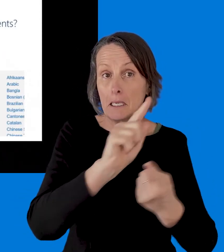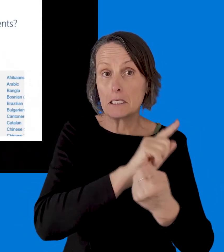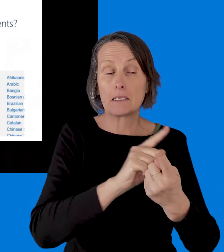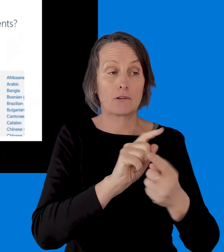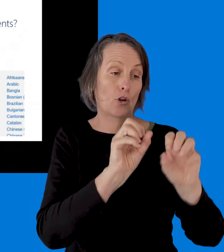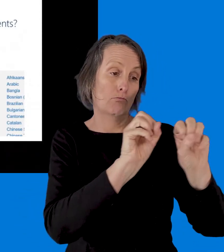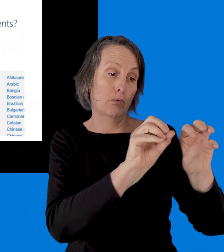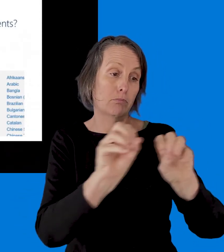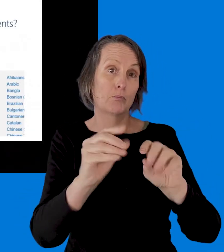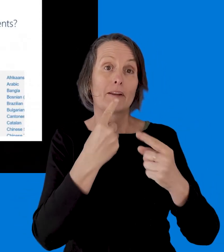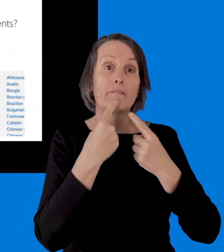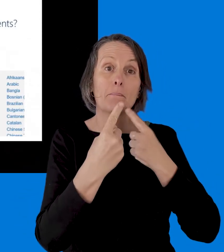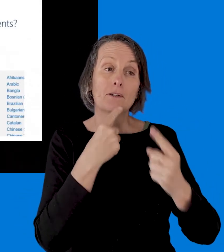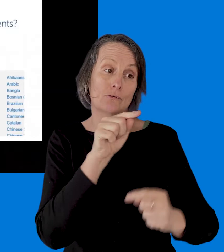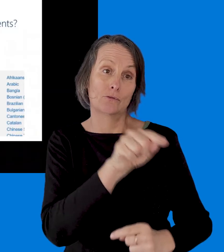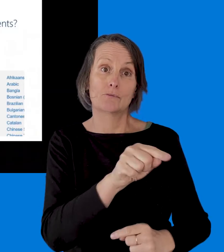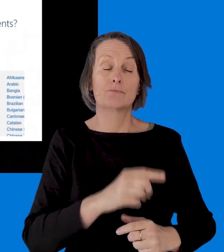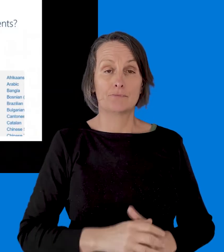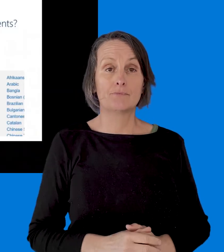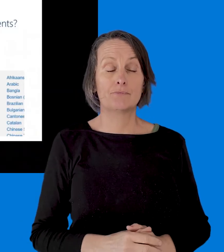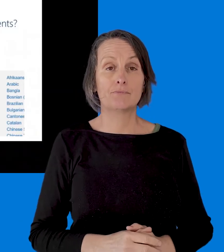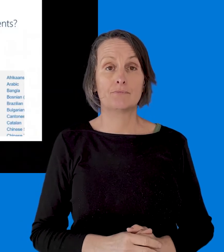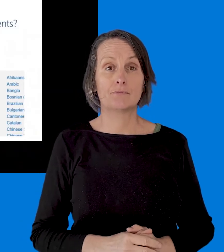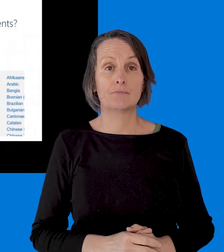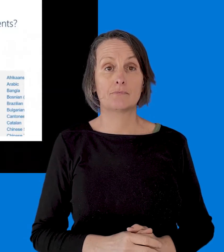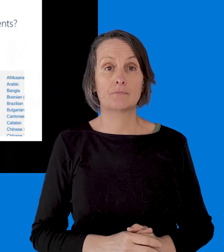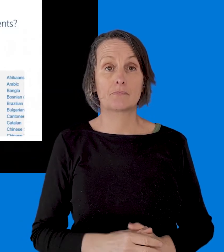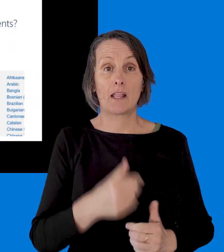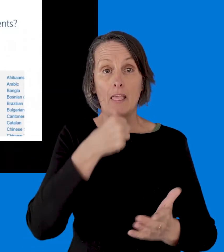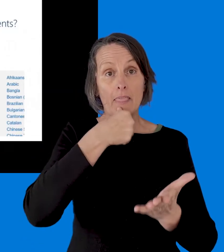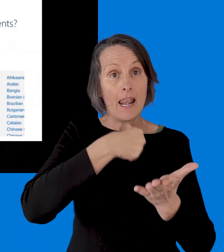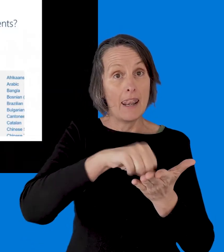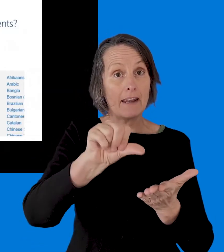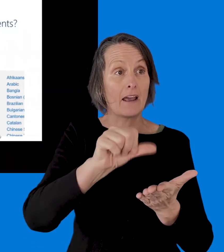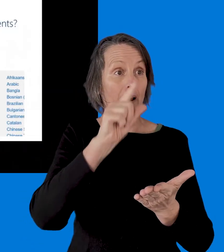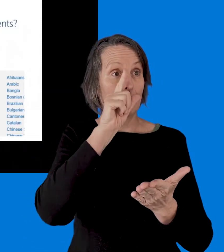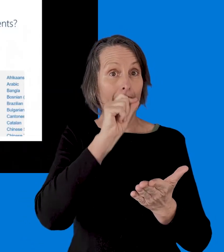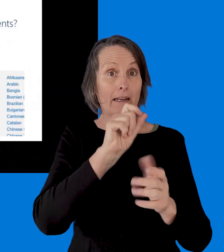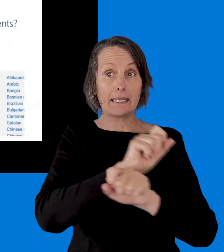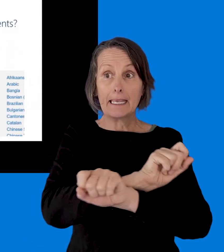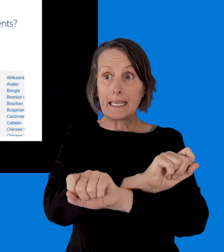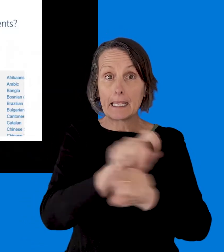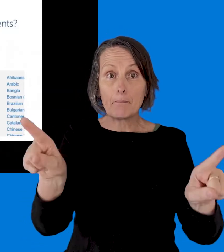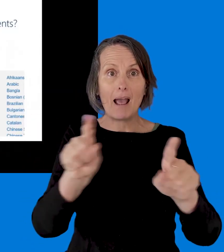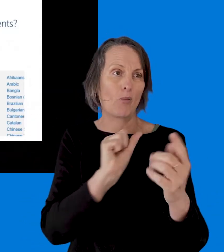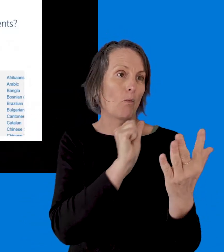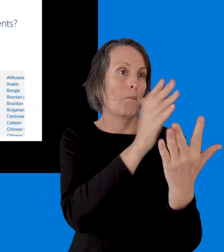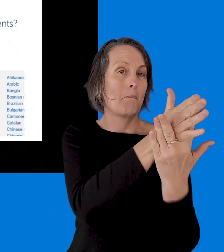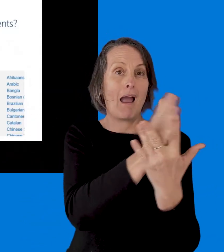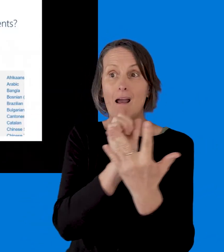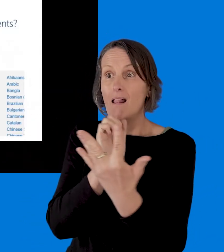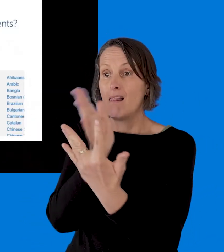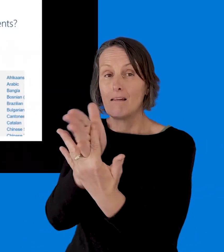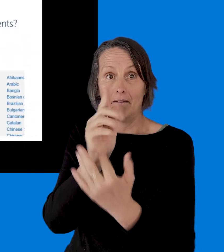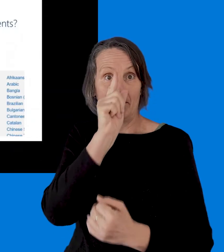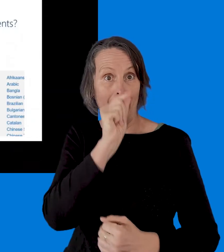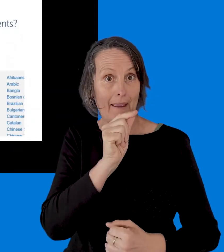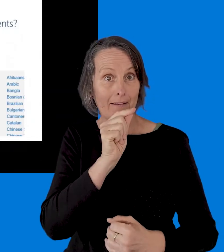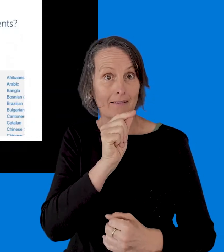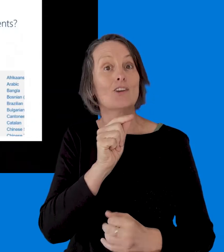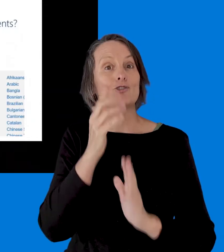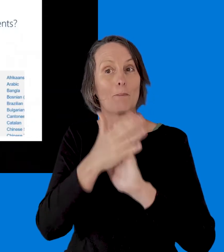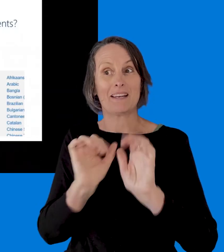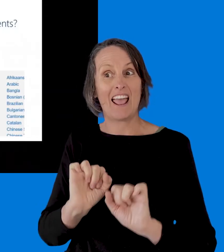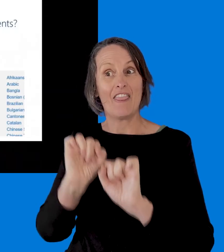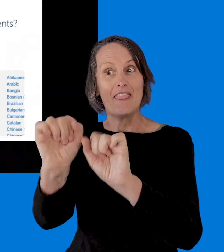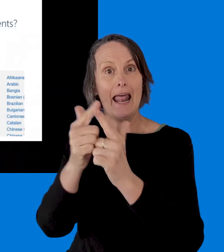that connection information there, or what have you. That letter can be emailed to them or mailed to them, or however you want to get it to